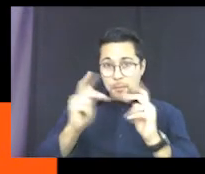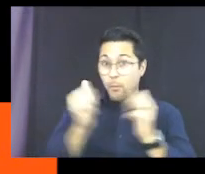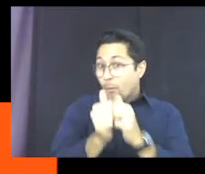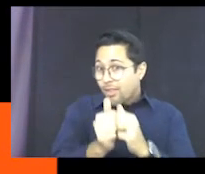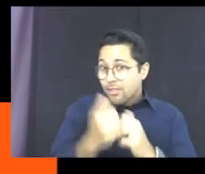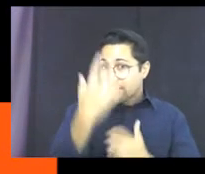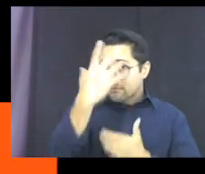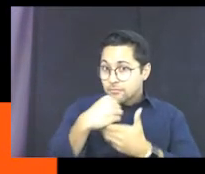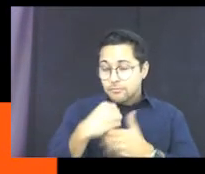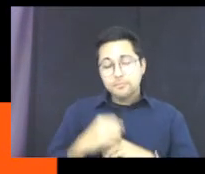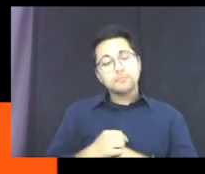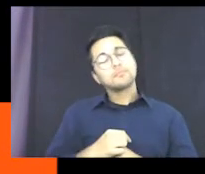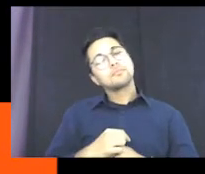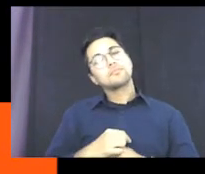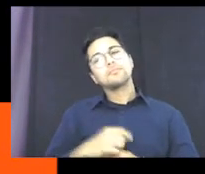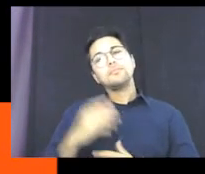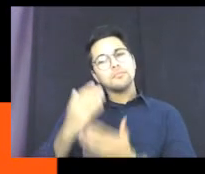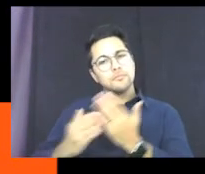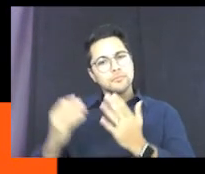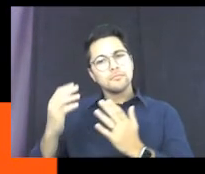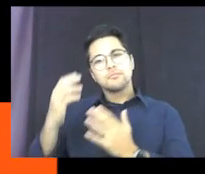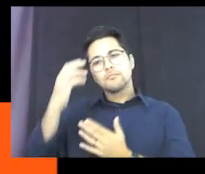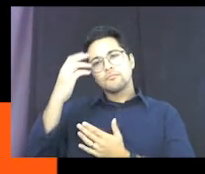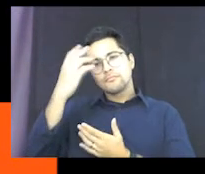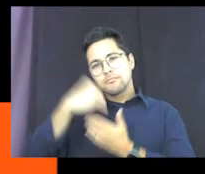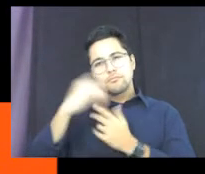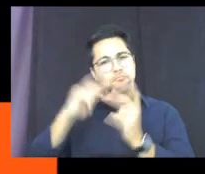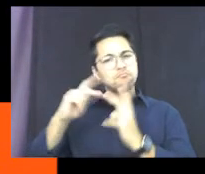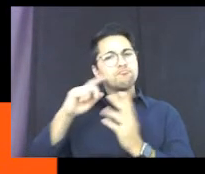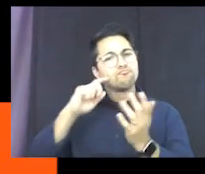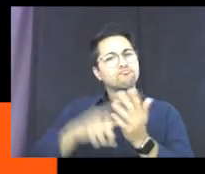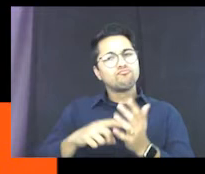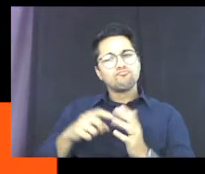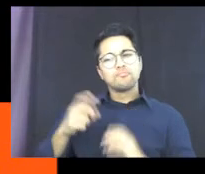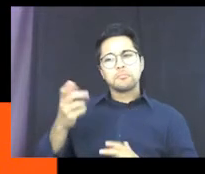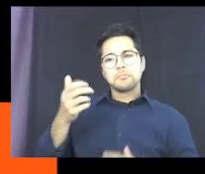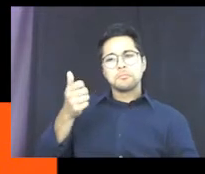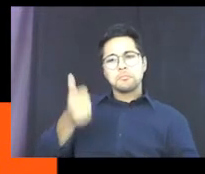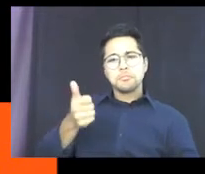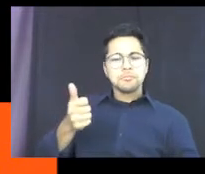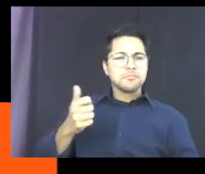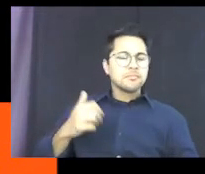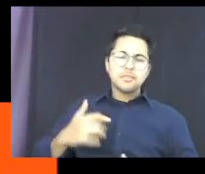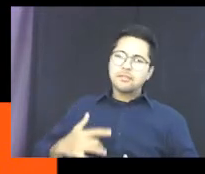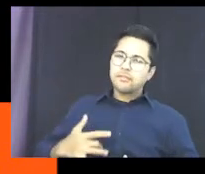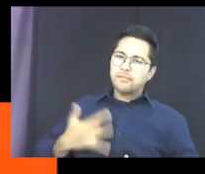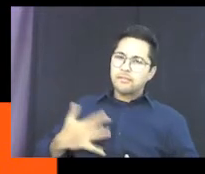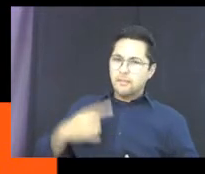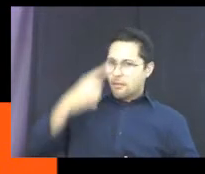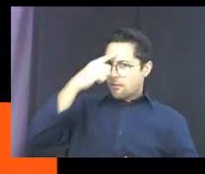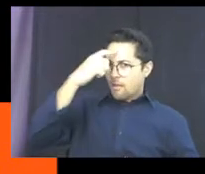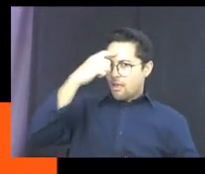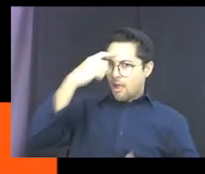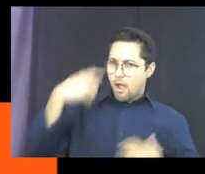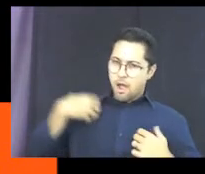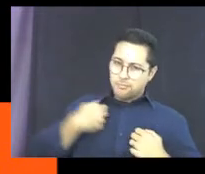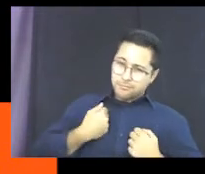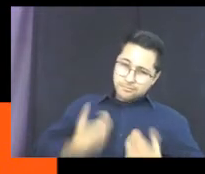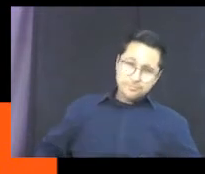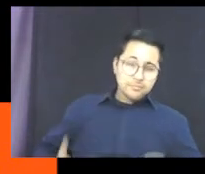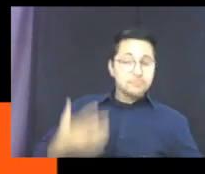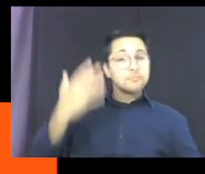Some autistic people also notice that they sometimes get mental exhaustion after